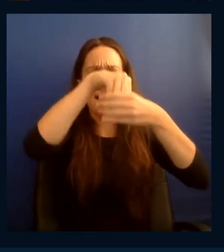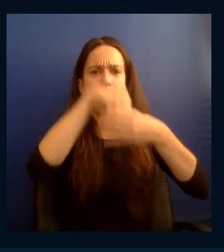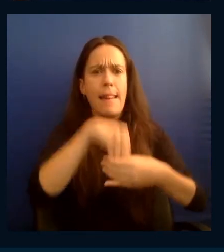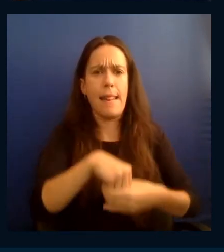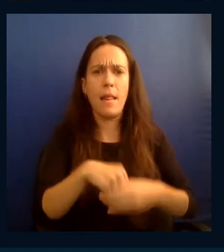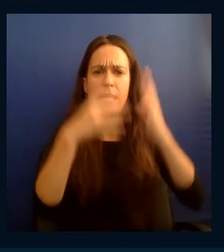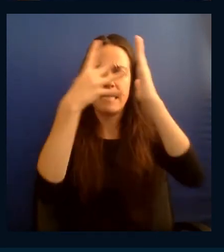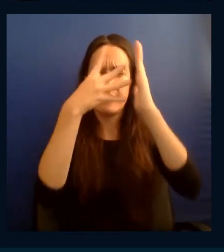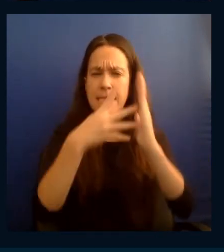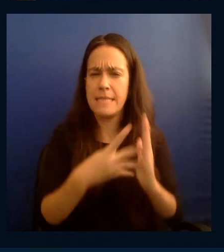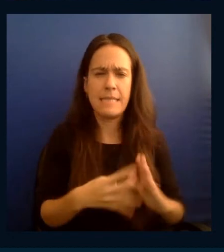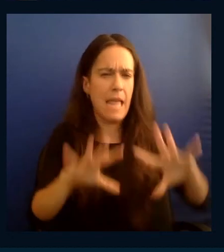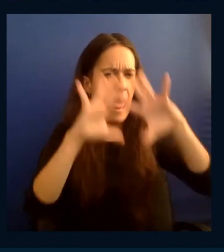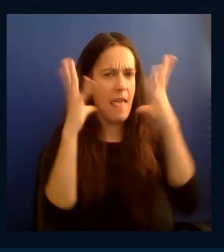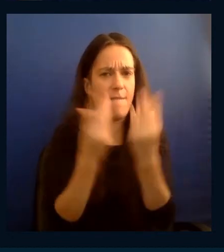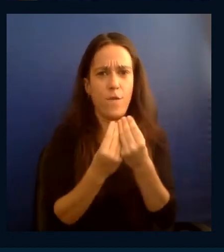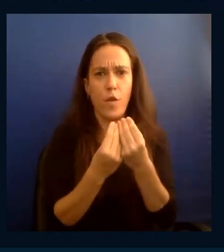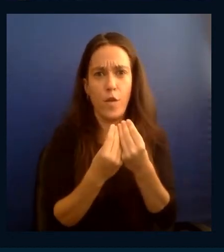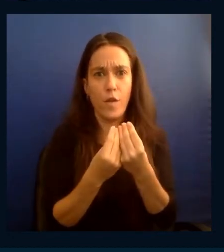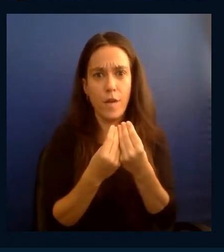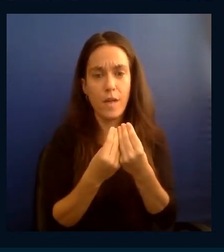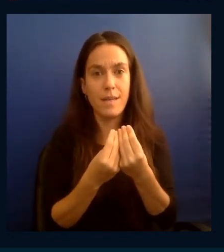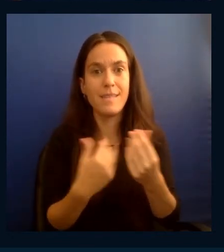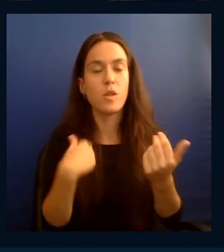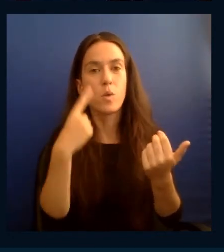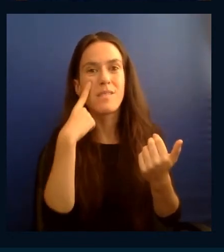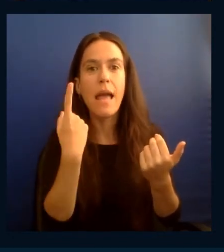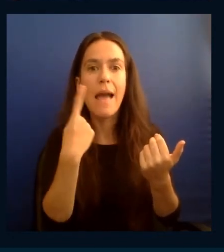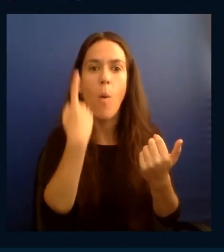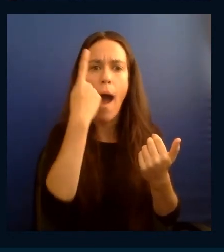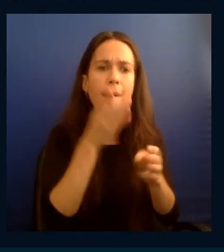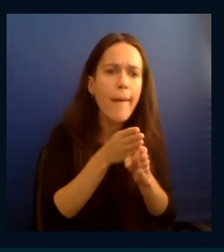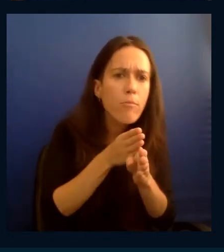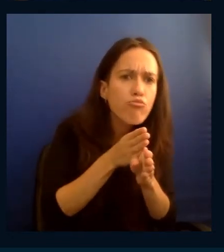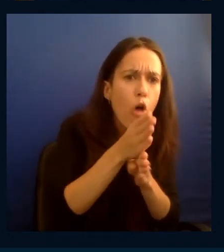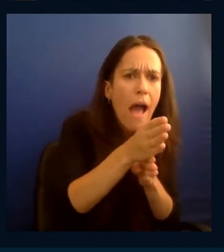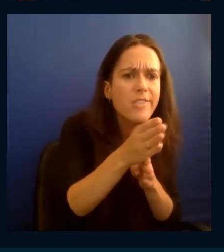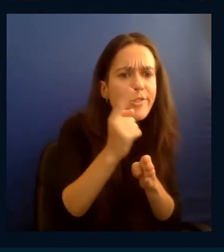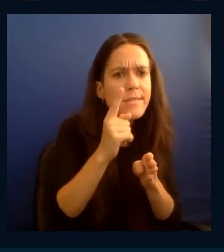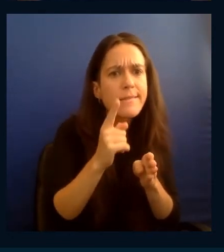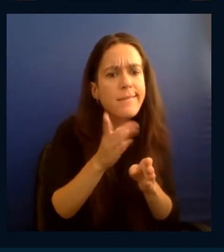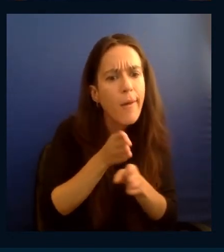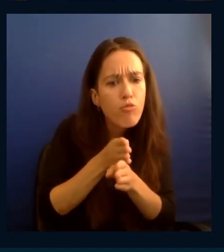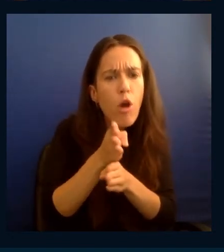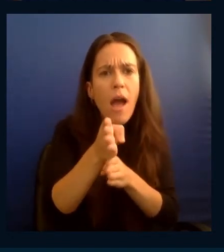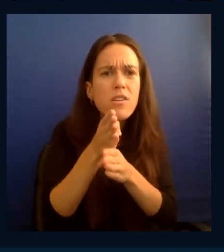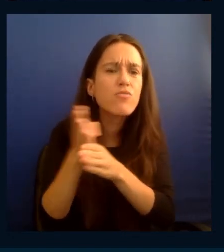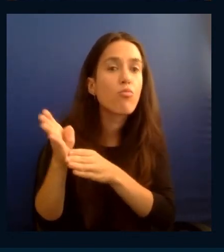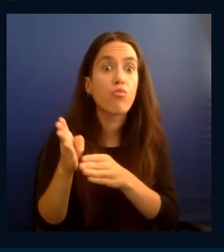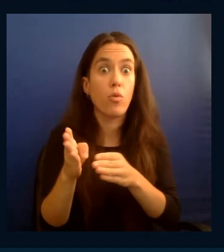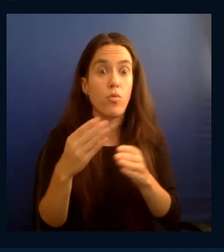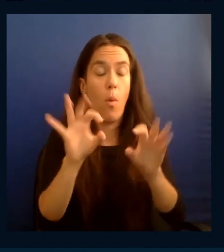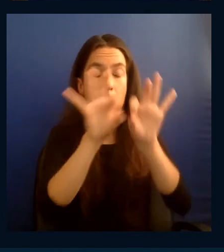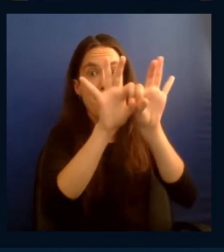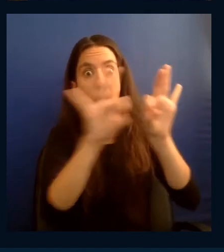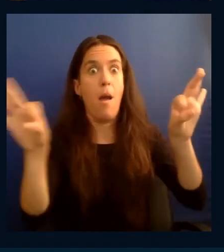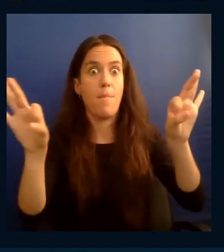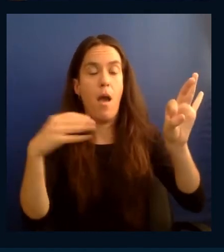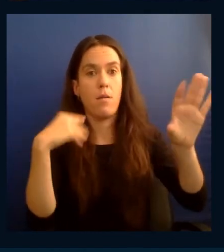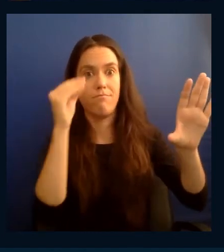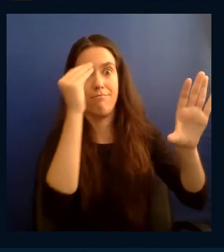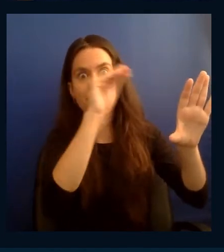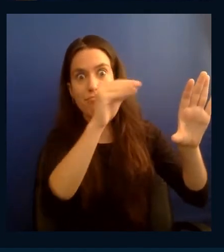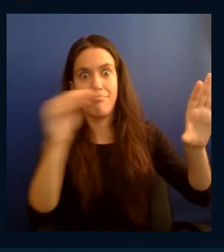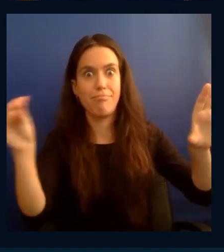testing. Now I can use a specific branch. I can use branching policies to say, you know what, we have to, deploy it to a branch, maybe use